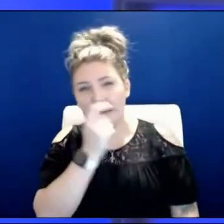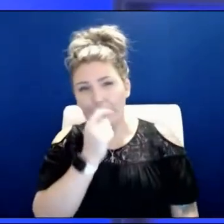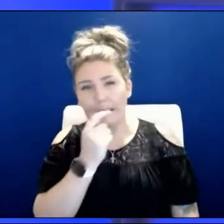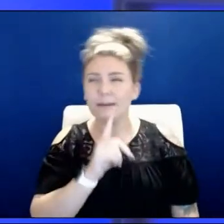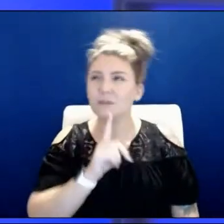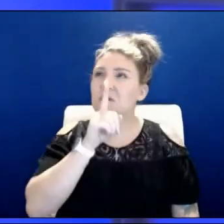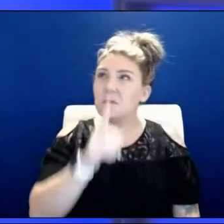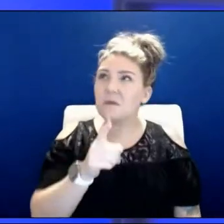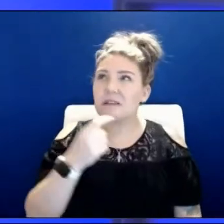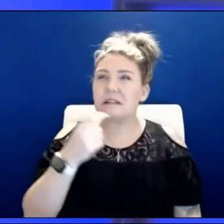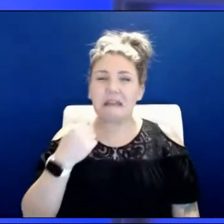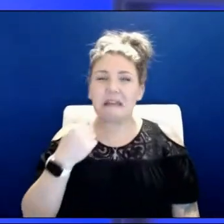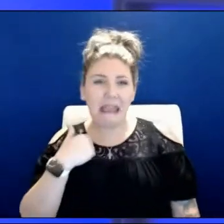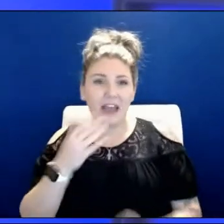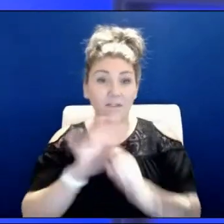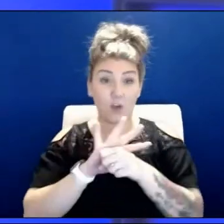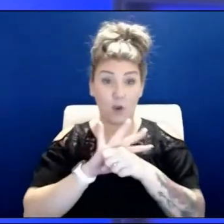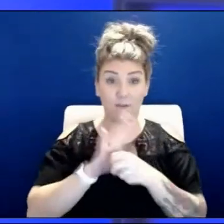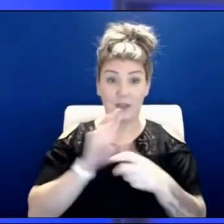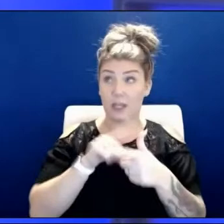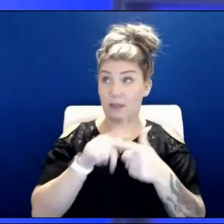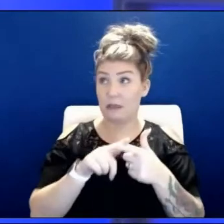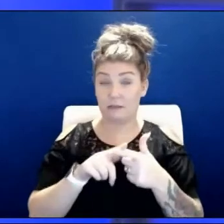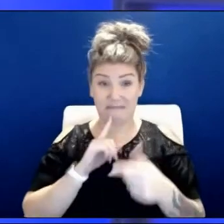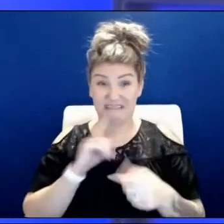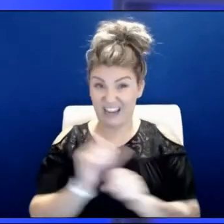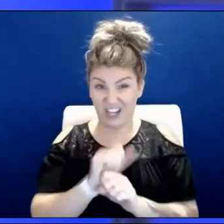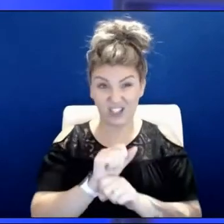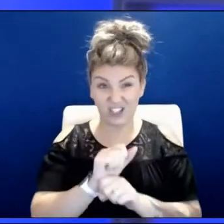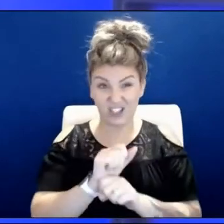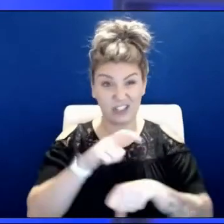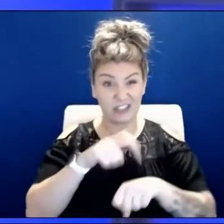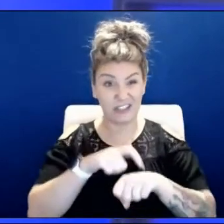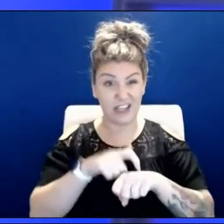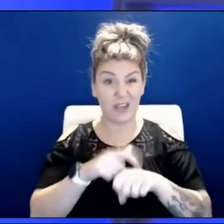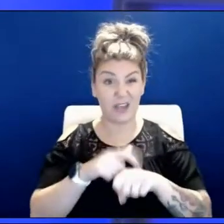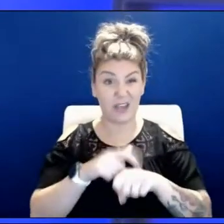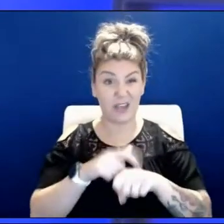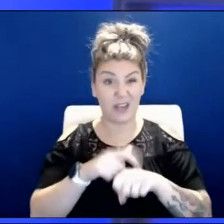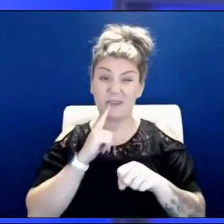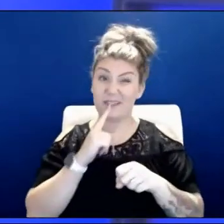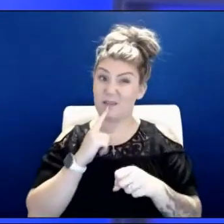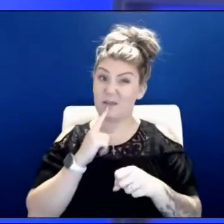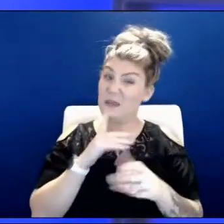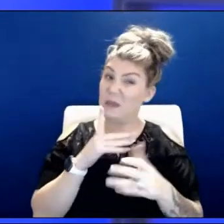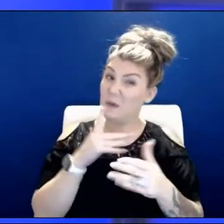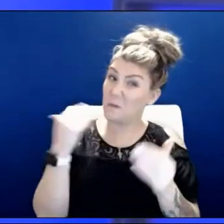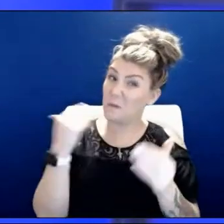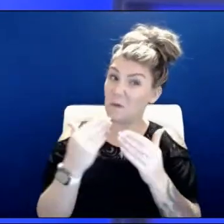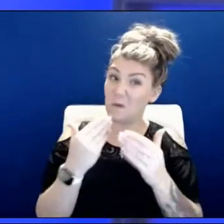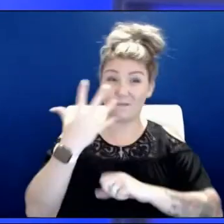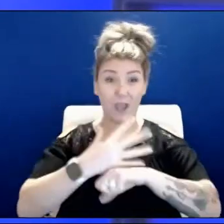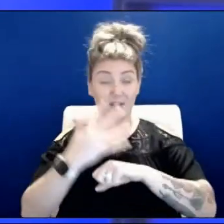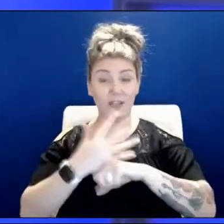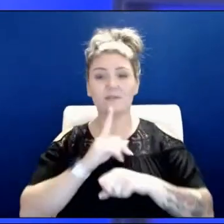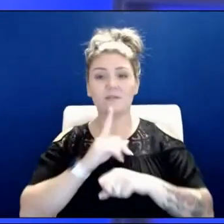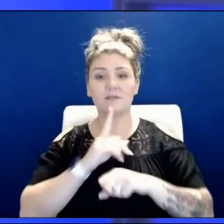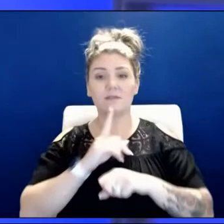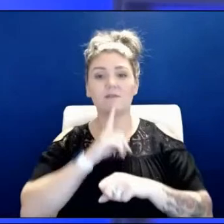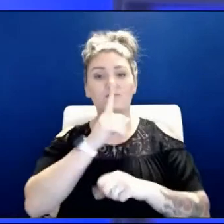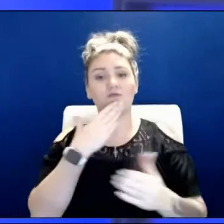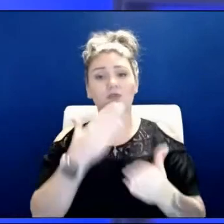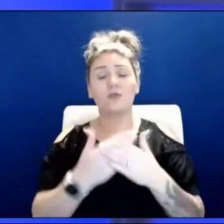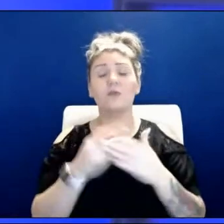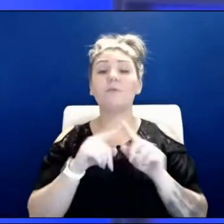tested. And by the time you actually do it, you might be running close to those 5 days. So that's a really good thing. But what I would encourage everybody to do is